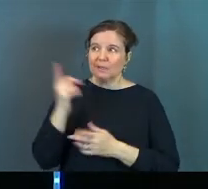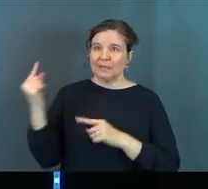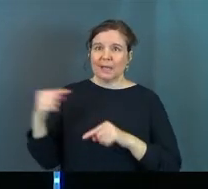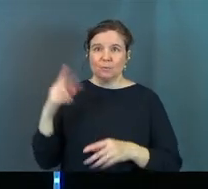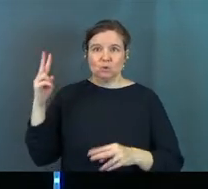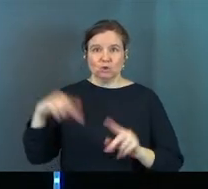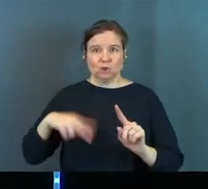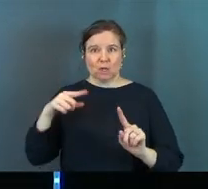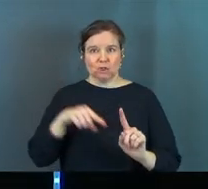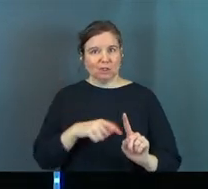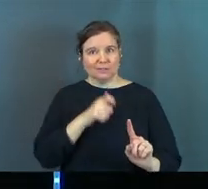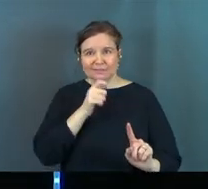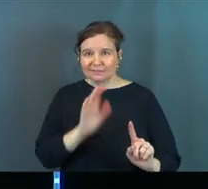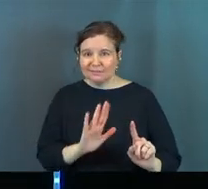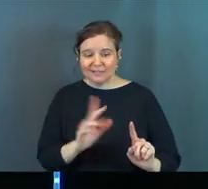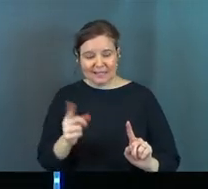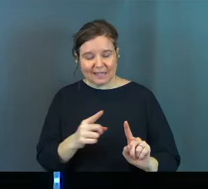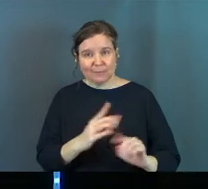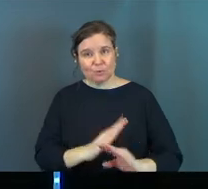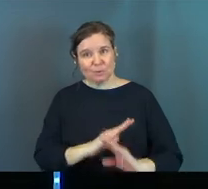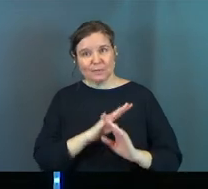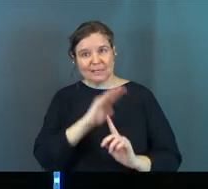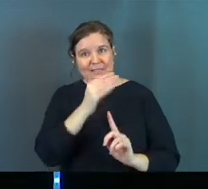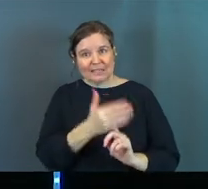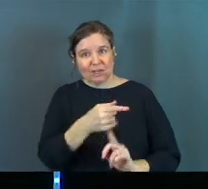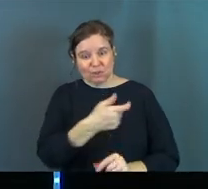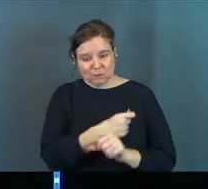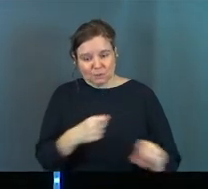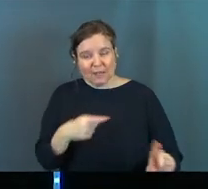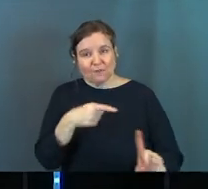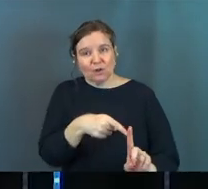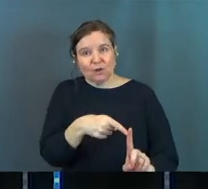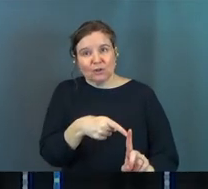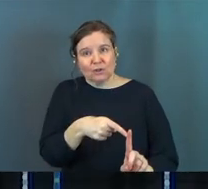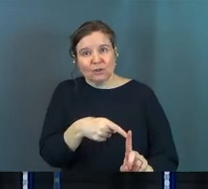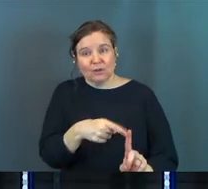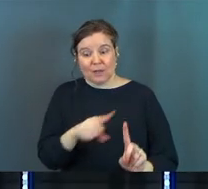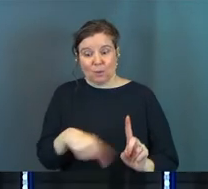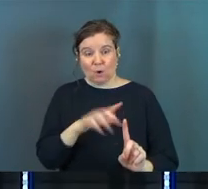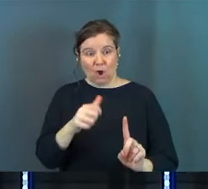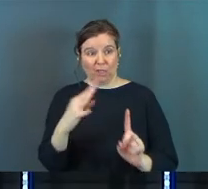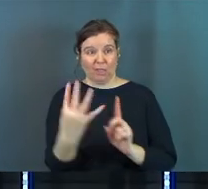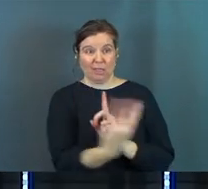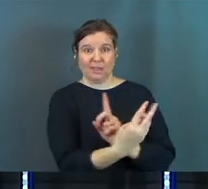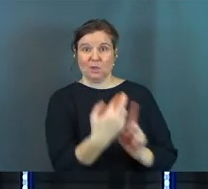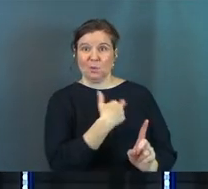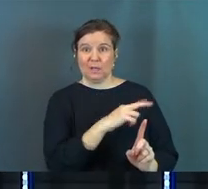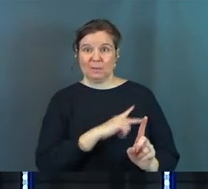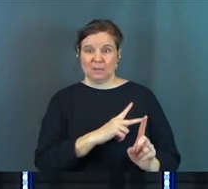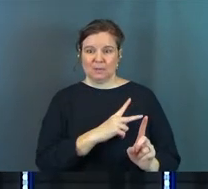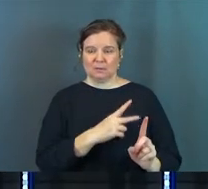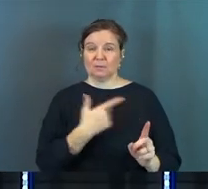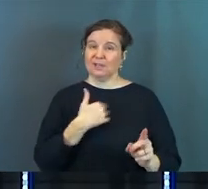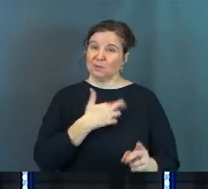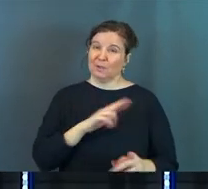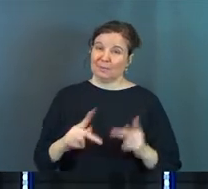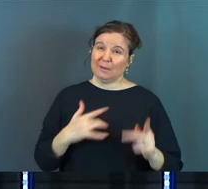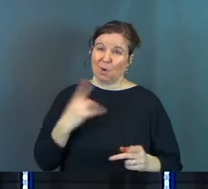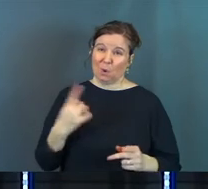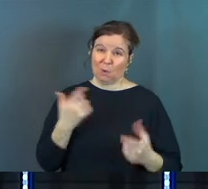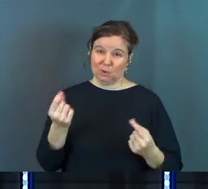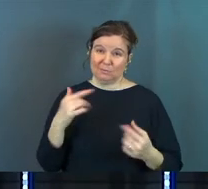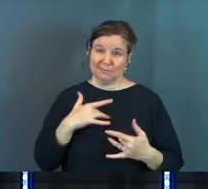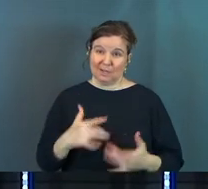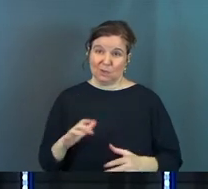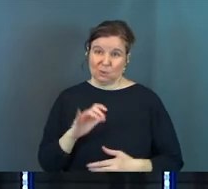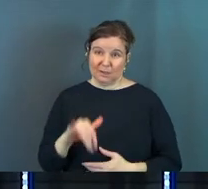come to judge her. He came to protect her and to save her. And when all these religious people, because don't the religious people always